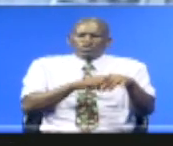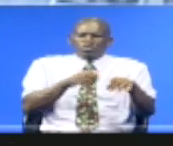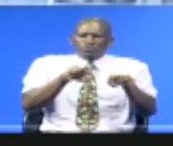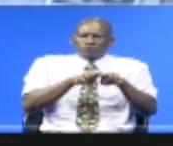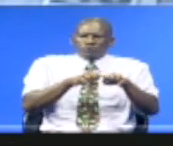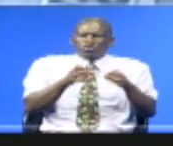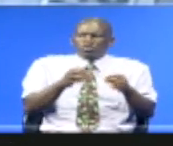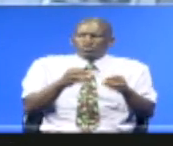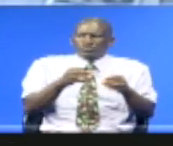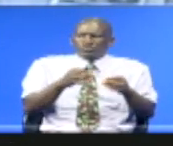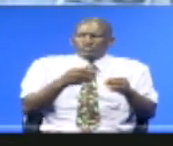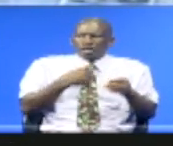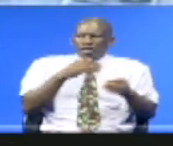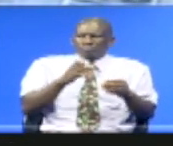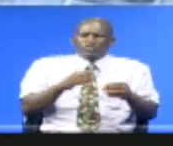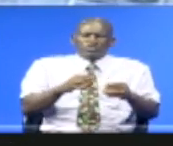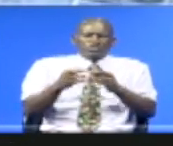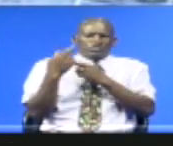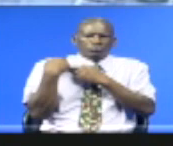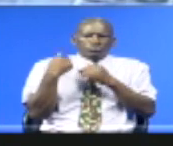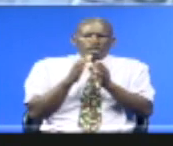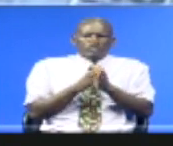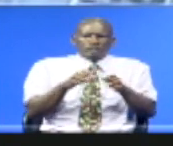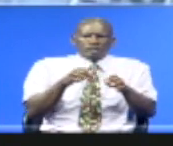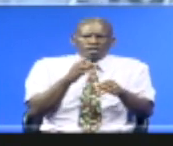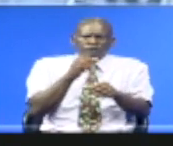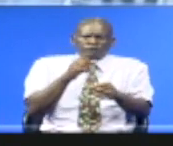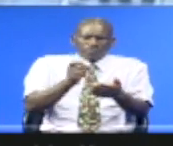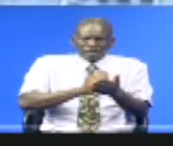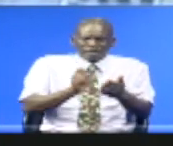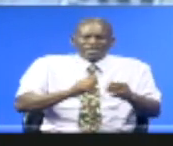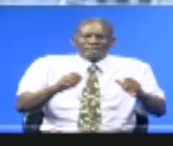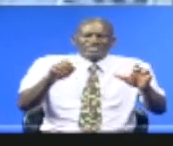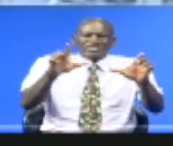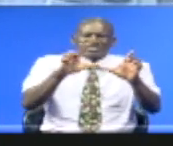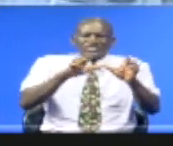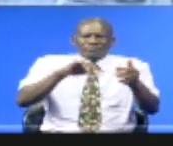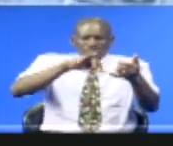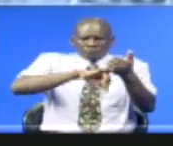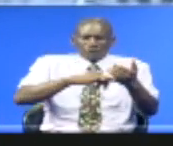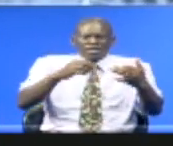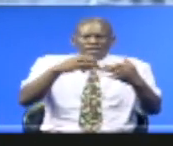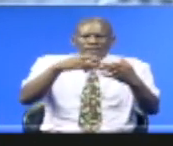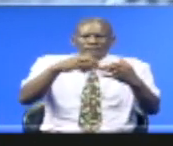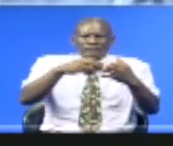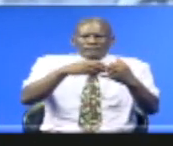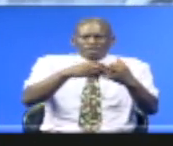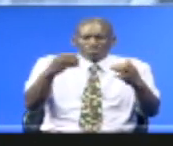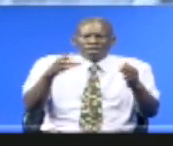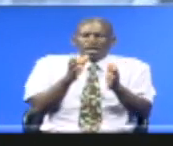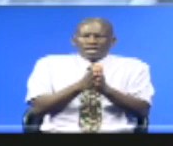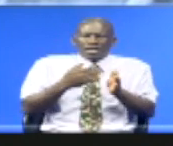register ambaye kwamba anasimamia na kuandika vyeti vya kuoa na talaka, na ameacha wake